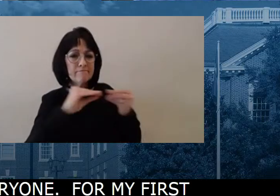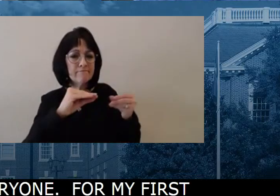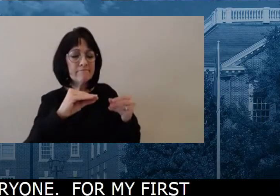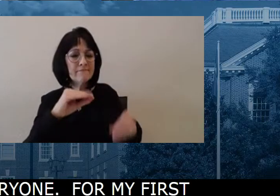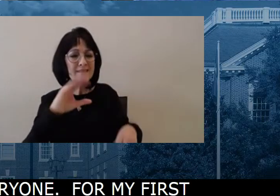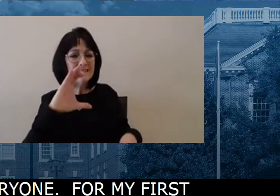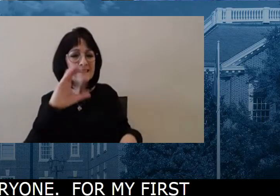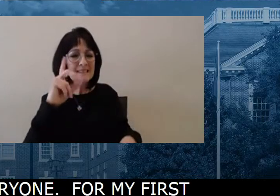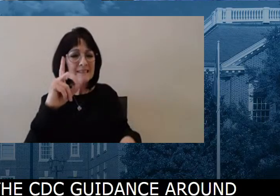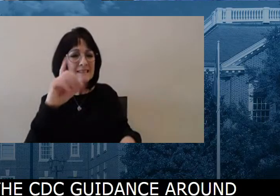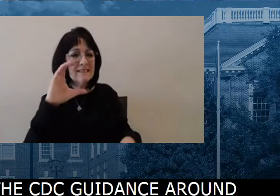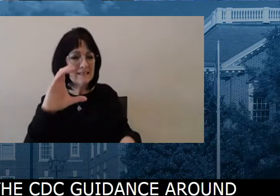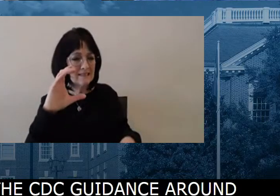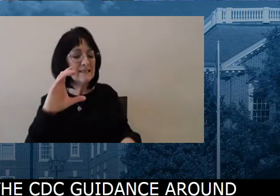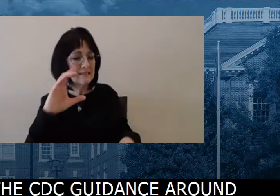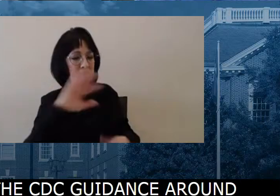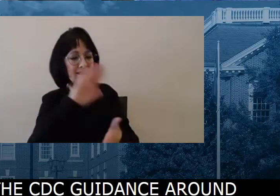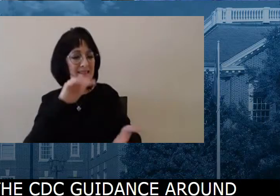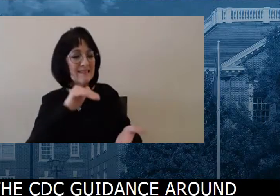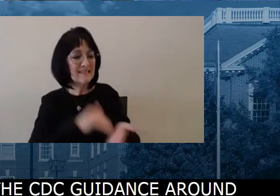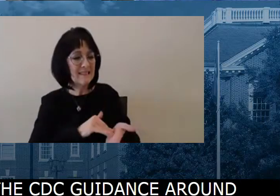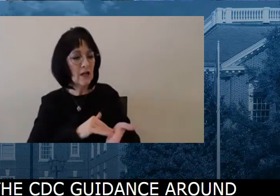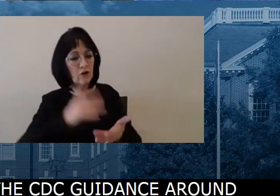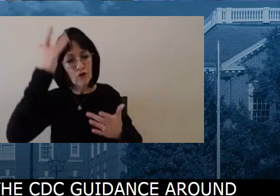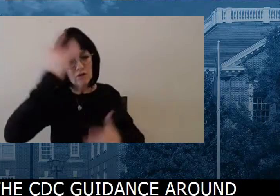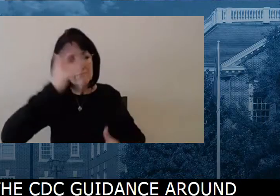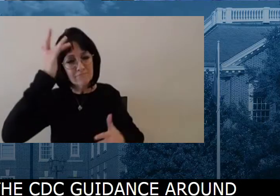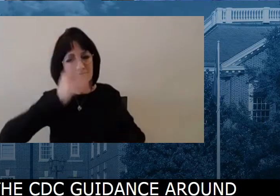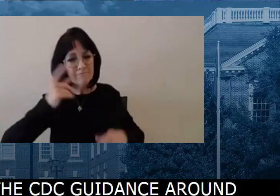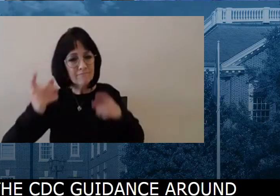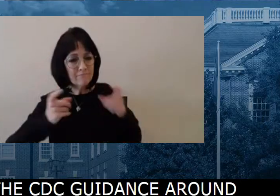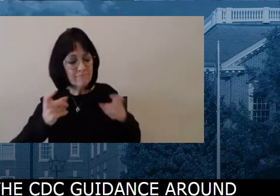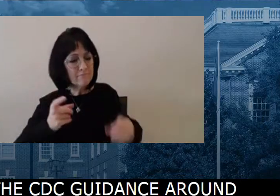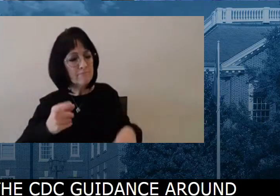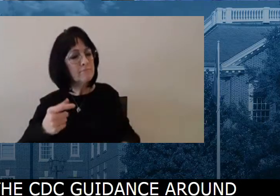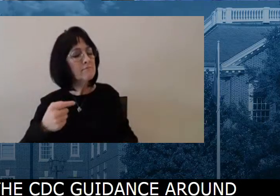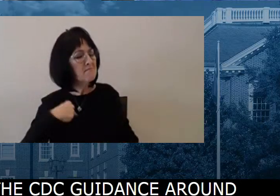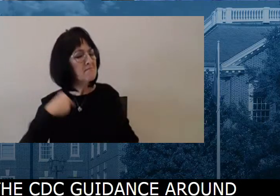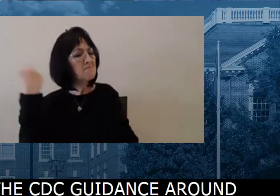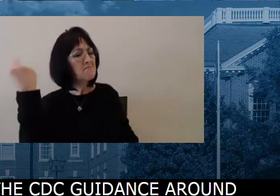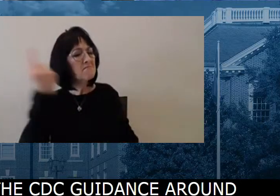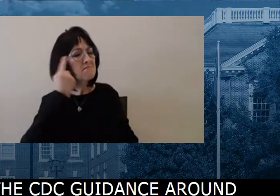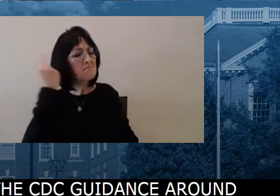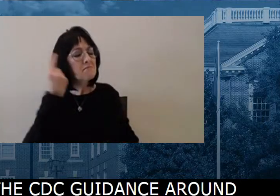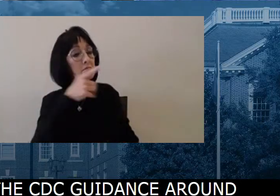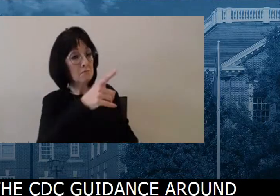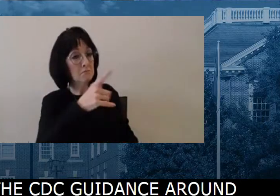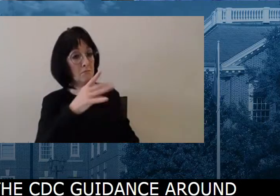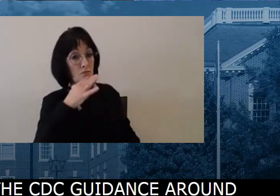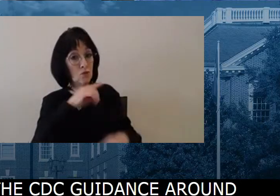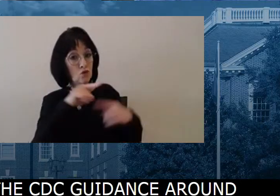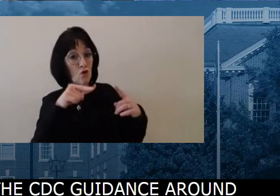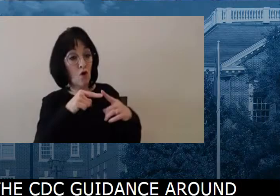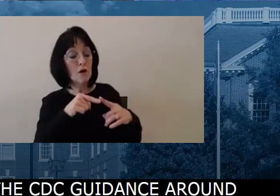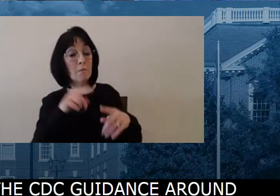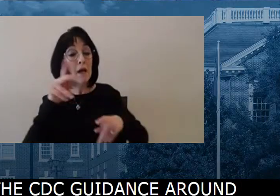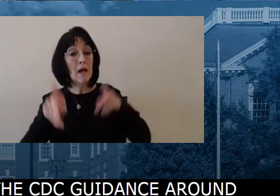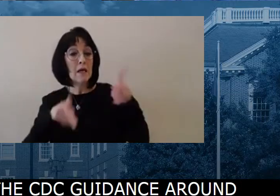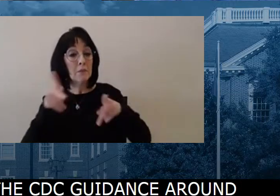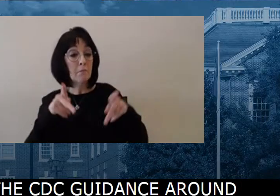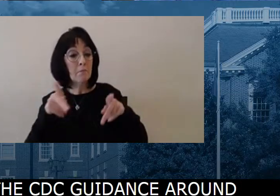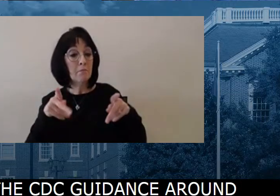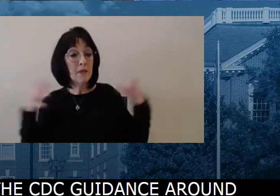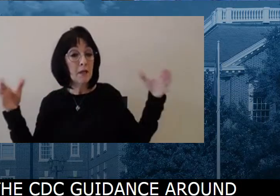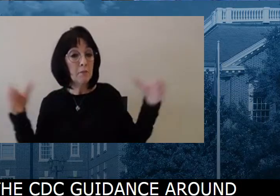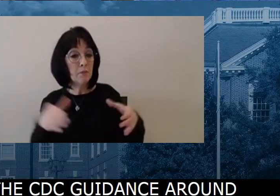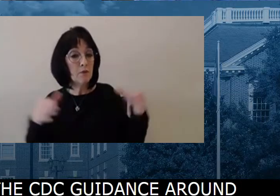and public gatherings. I'm wondering if and in what way this guidance is informing the state's decision-making as it looks